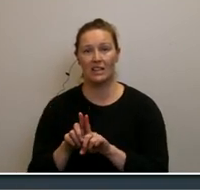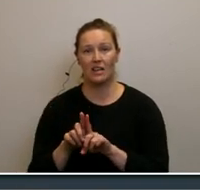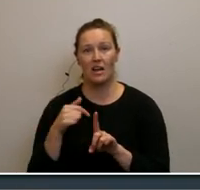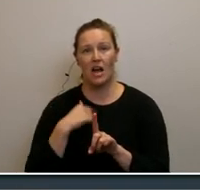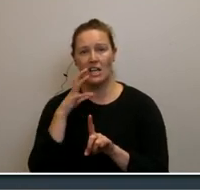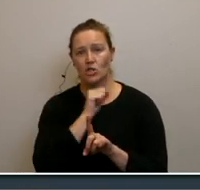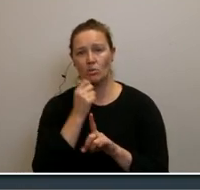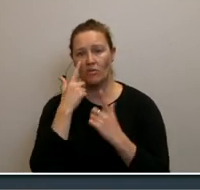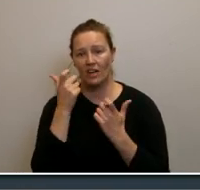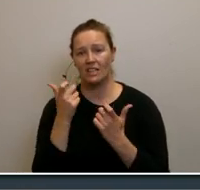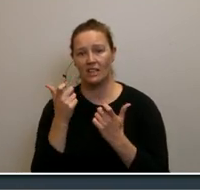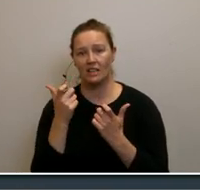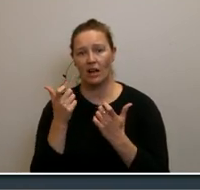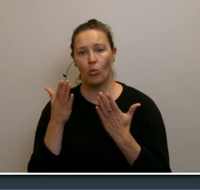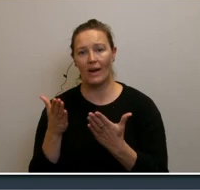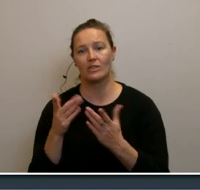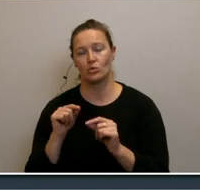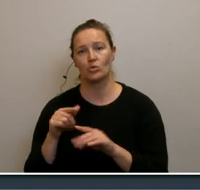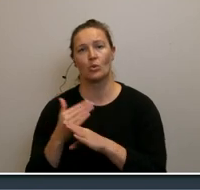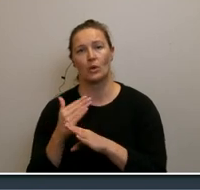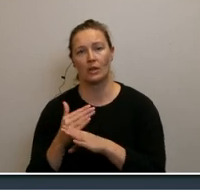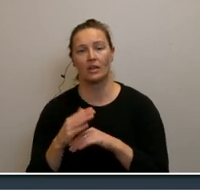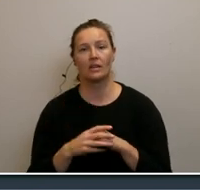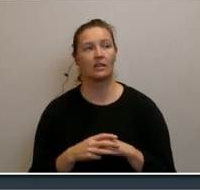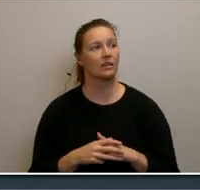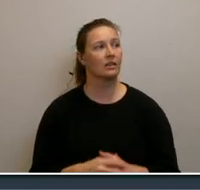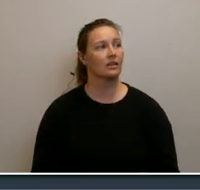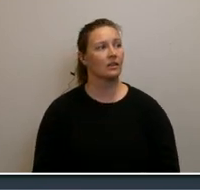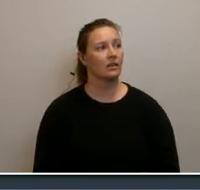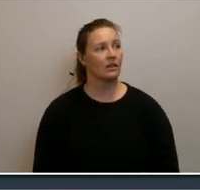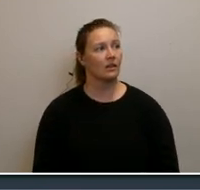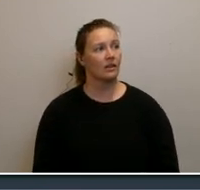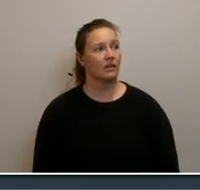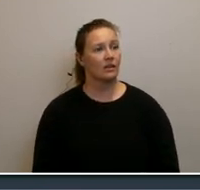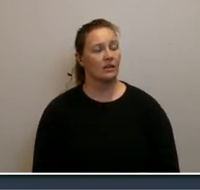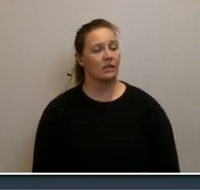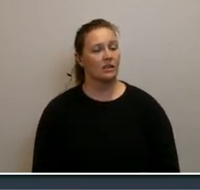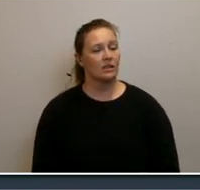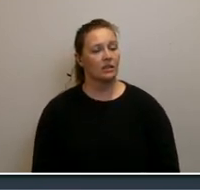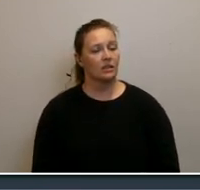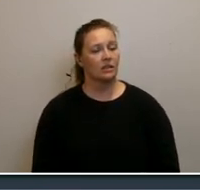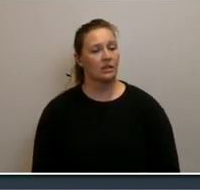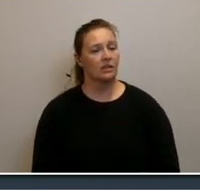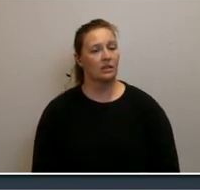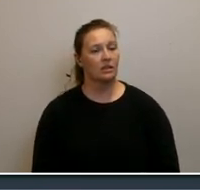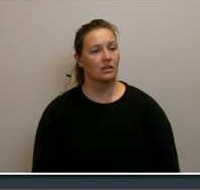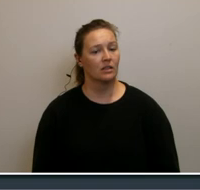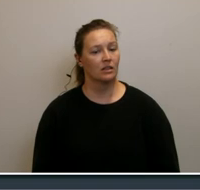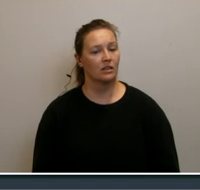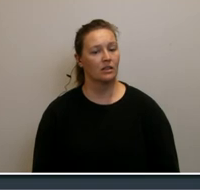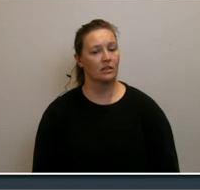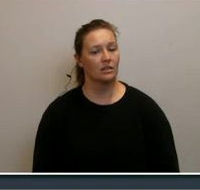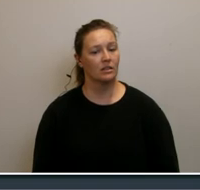presume, finding a gateway to the work. So just in terms of just teasing out that answer,